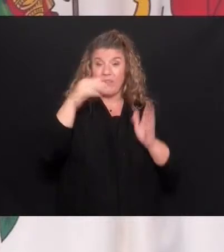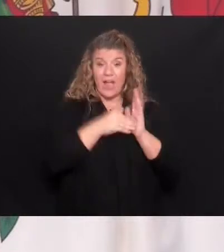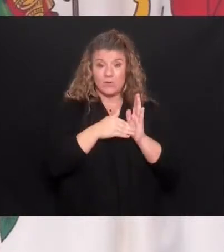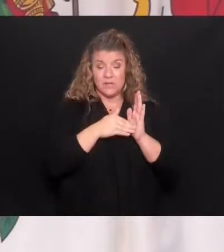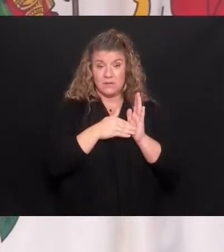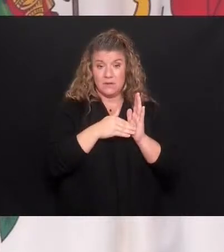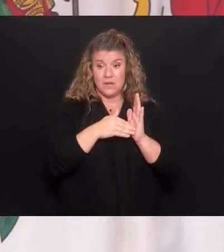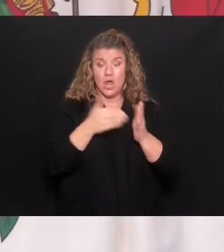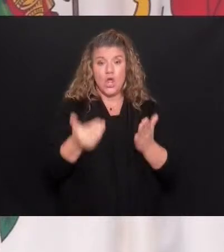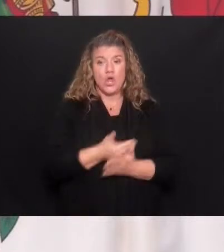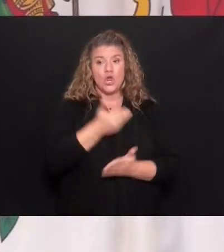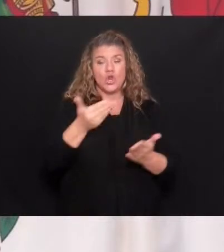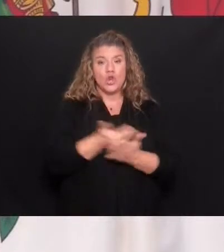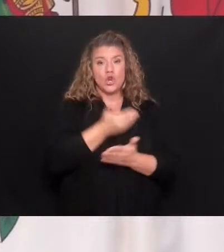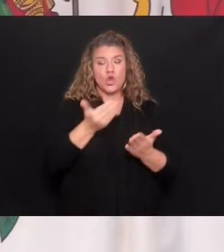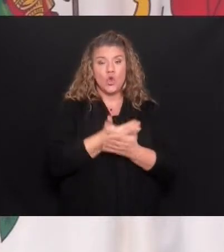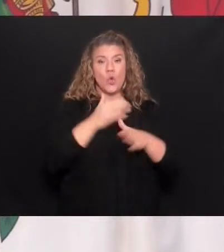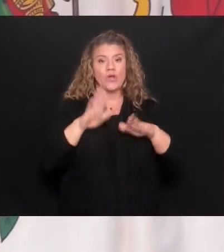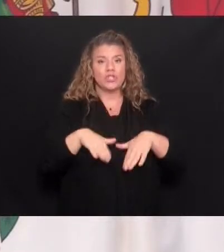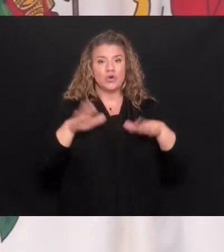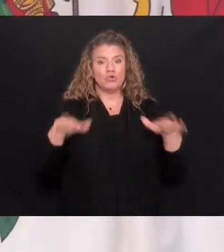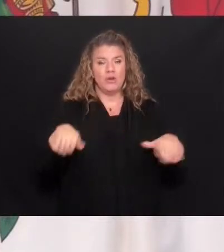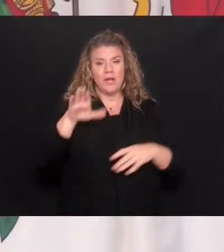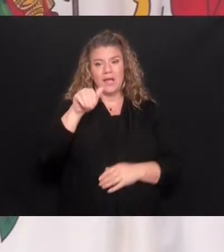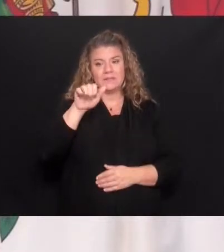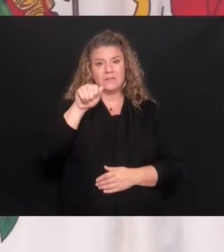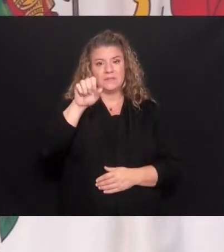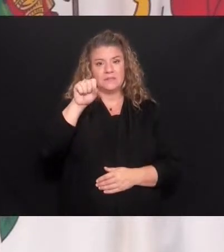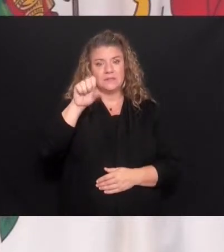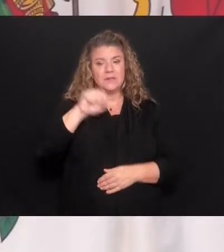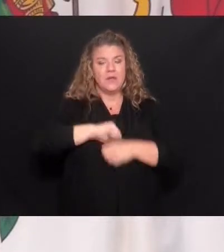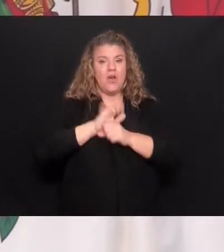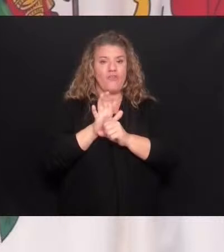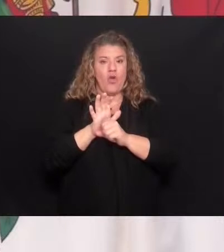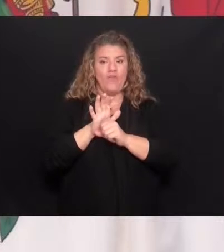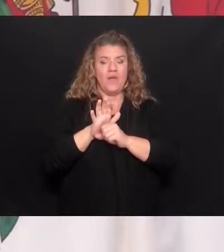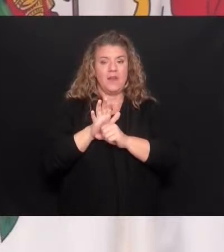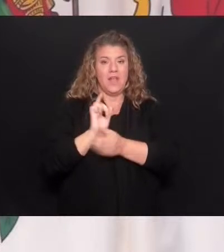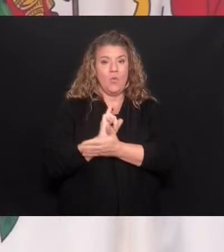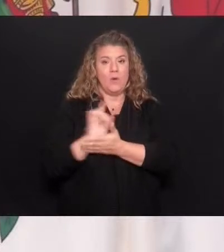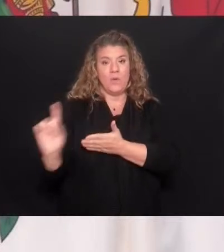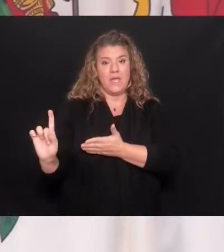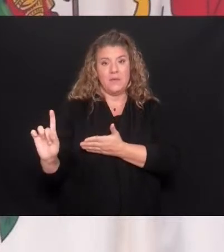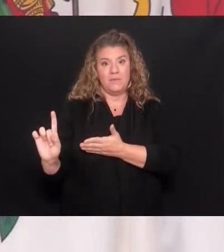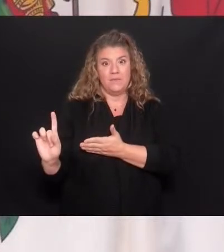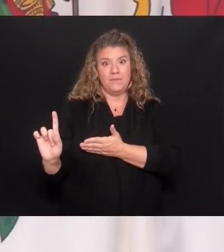204,000 new children cases of COVID in the last week.